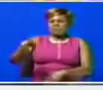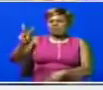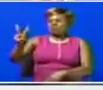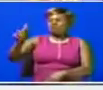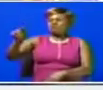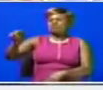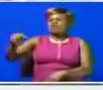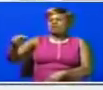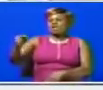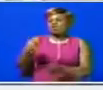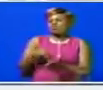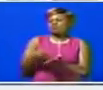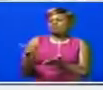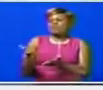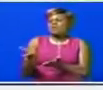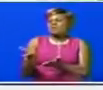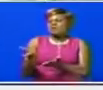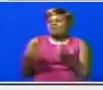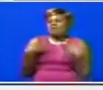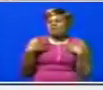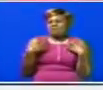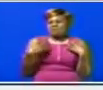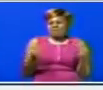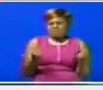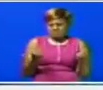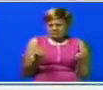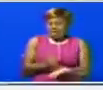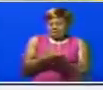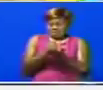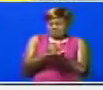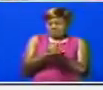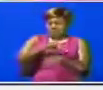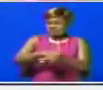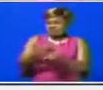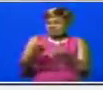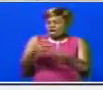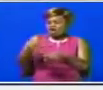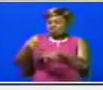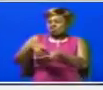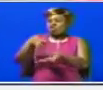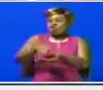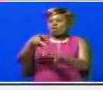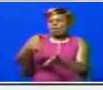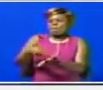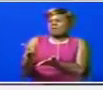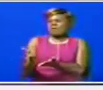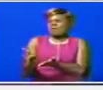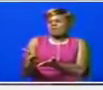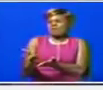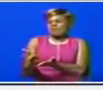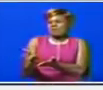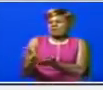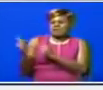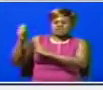2,000 shillings to settle the bill. Help later came when Nairobi Governor Mike Sonko offered to foot the bill. Katika